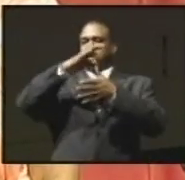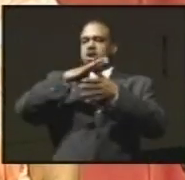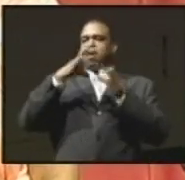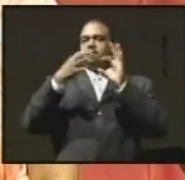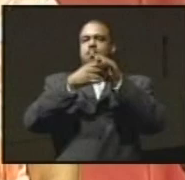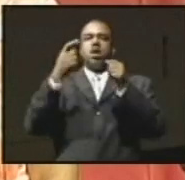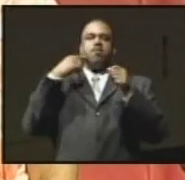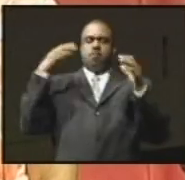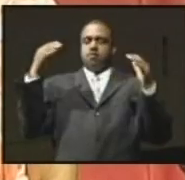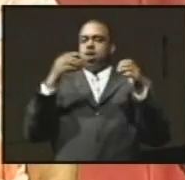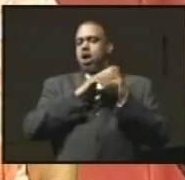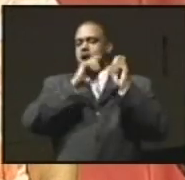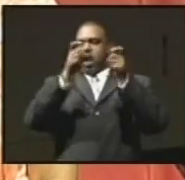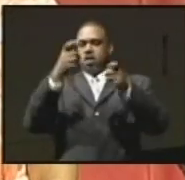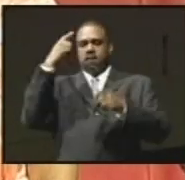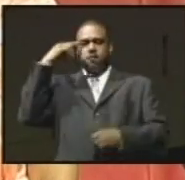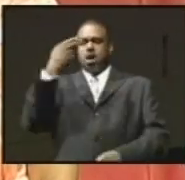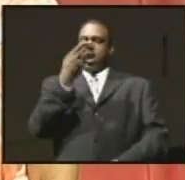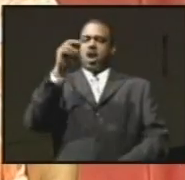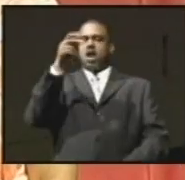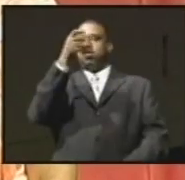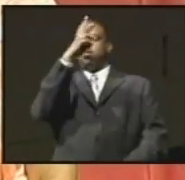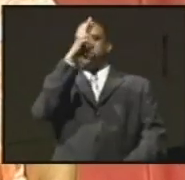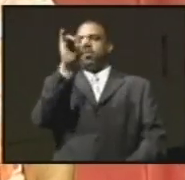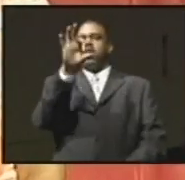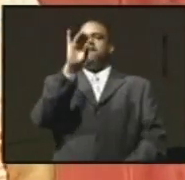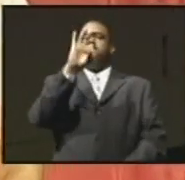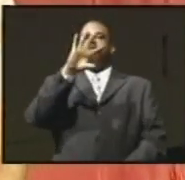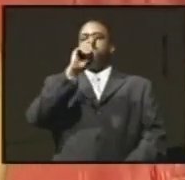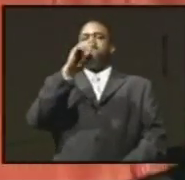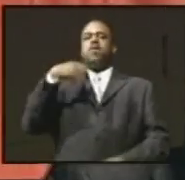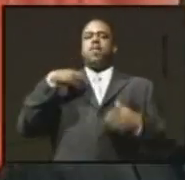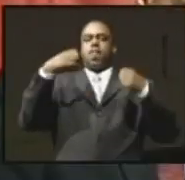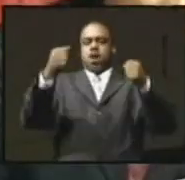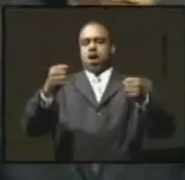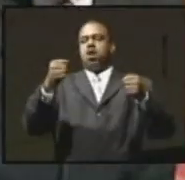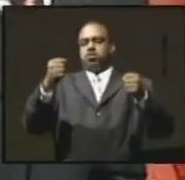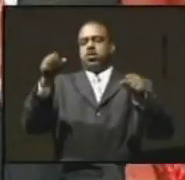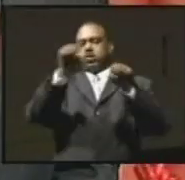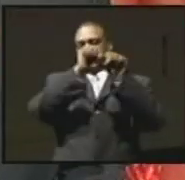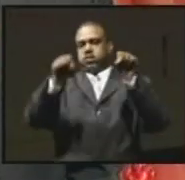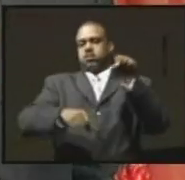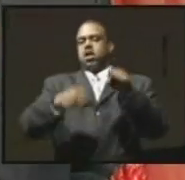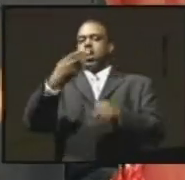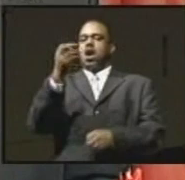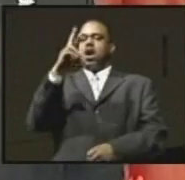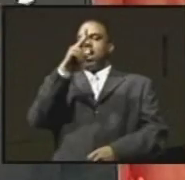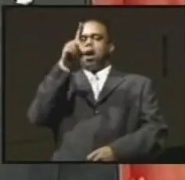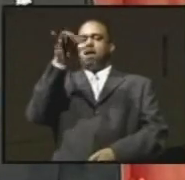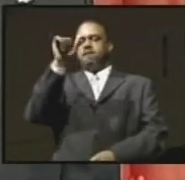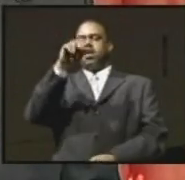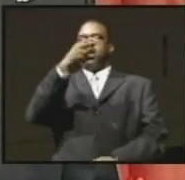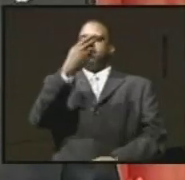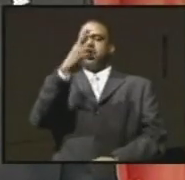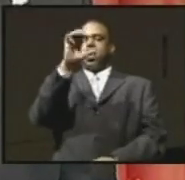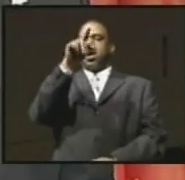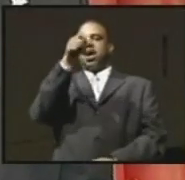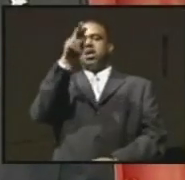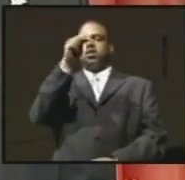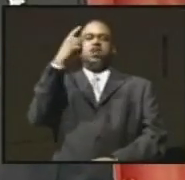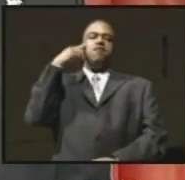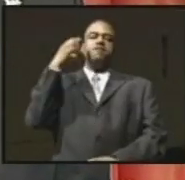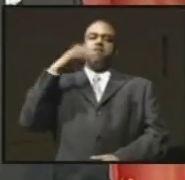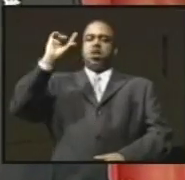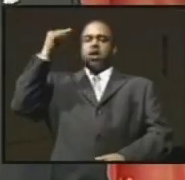Wellness Officer, Henry Ford Health System. Mr. Harvey Hollins, Vice President, Government and Community Affairs,